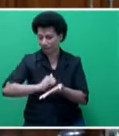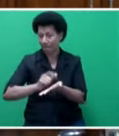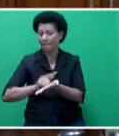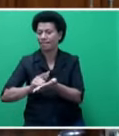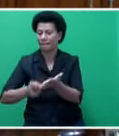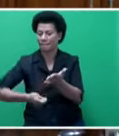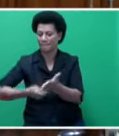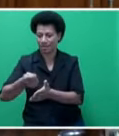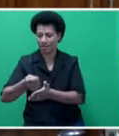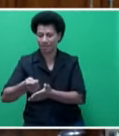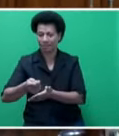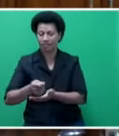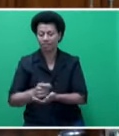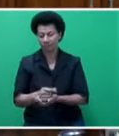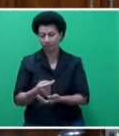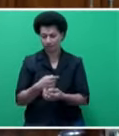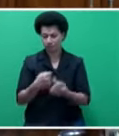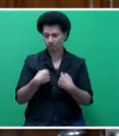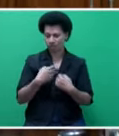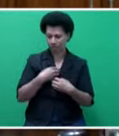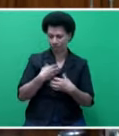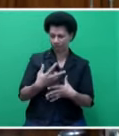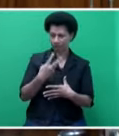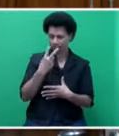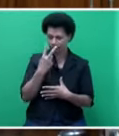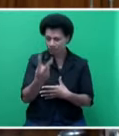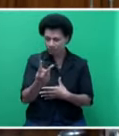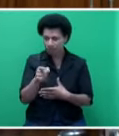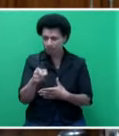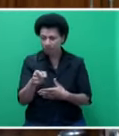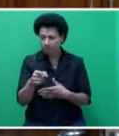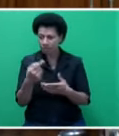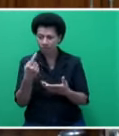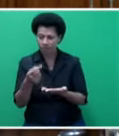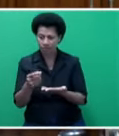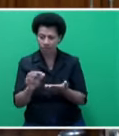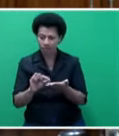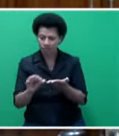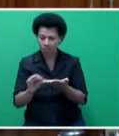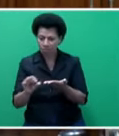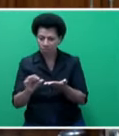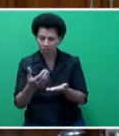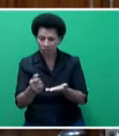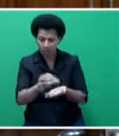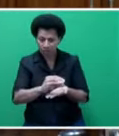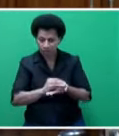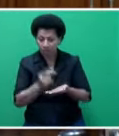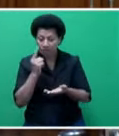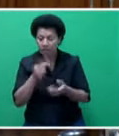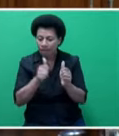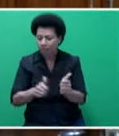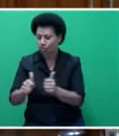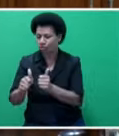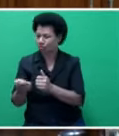And to our surprise, Mr. Speaker, sir, we found quite a lot of them have actually made